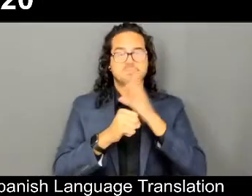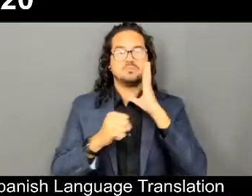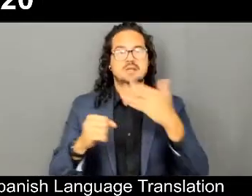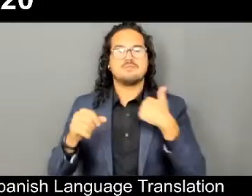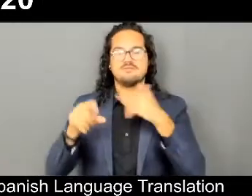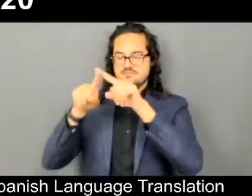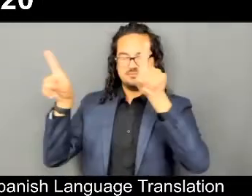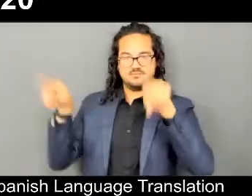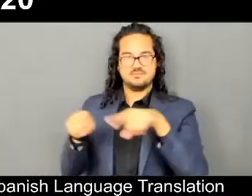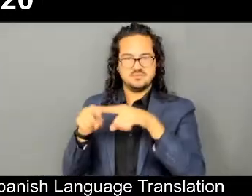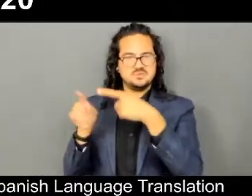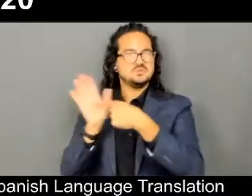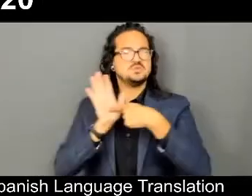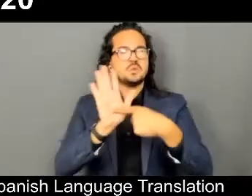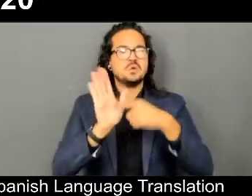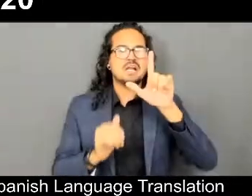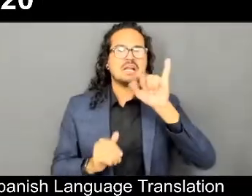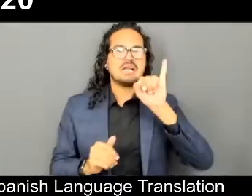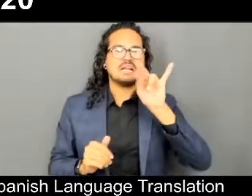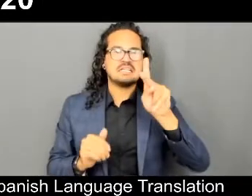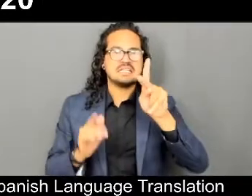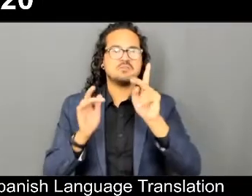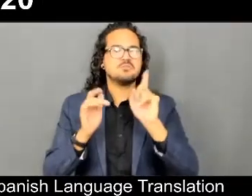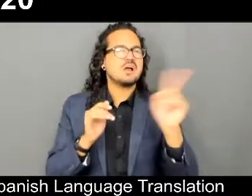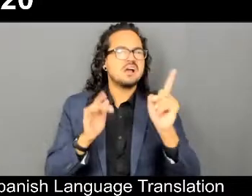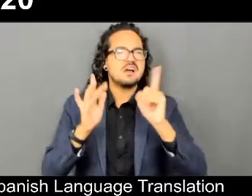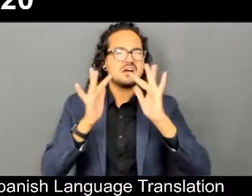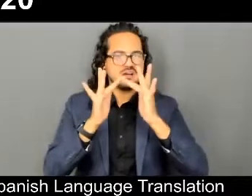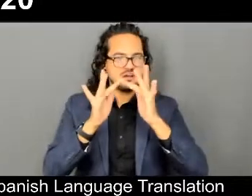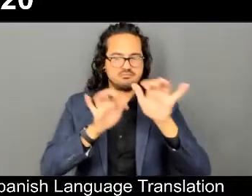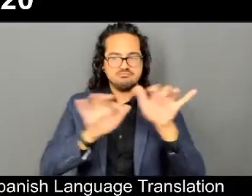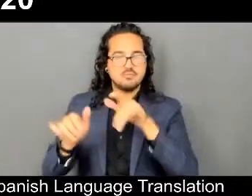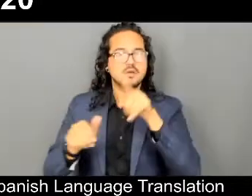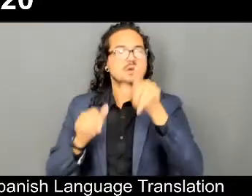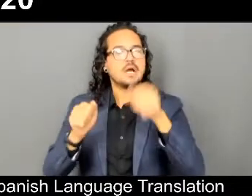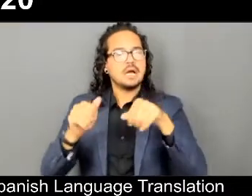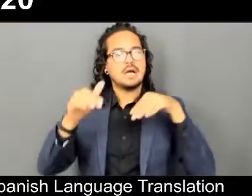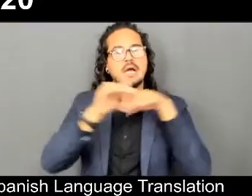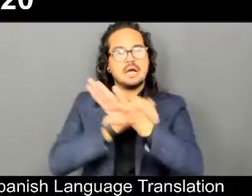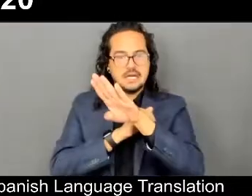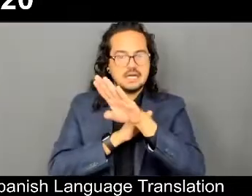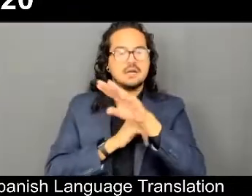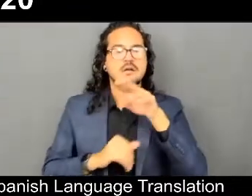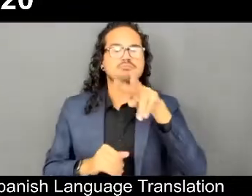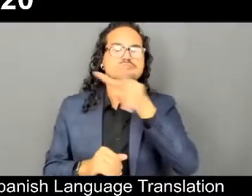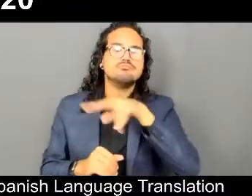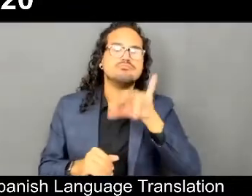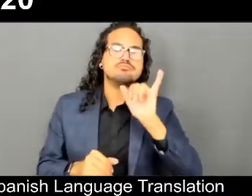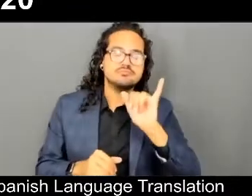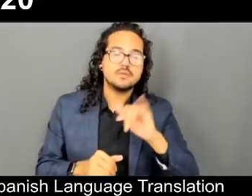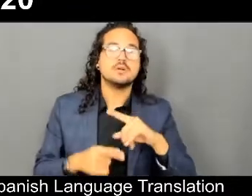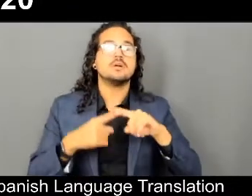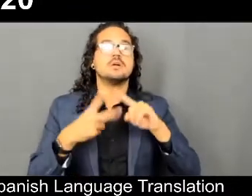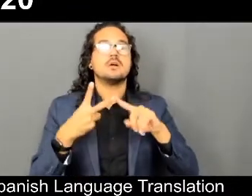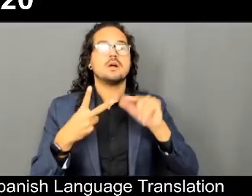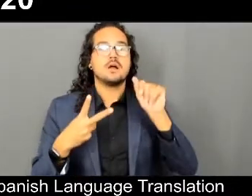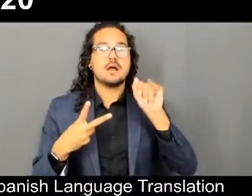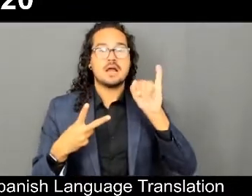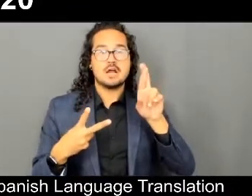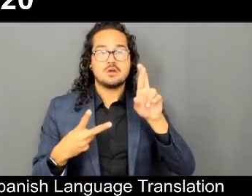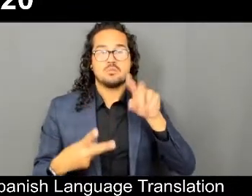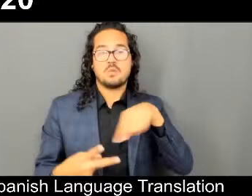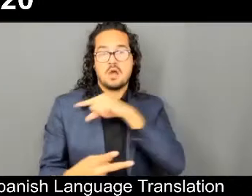Also, with air quality information, we have a link to that on our daily update, which is posted on the Facebook